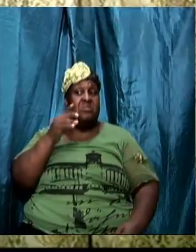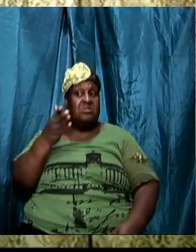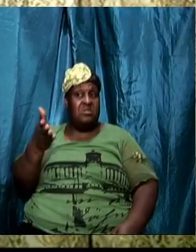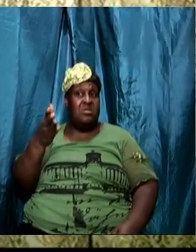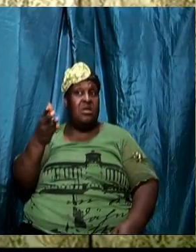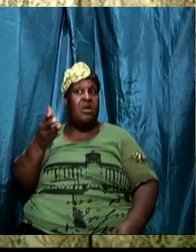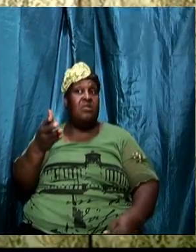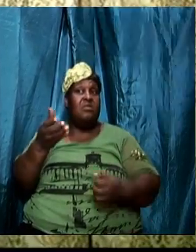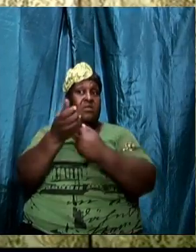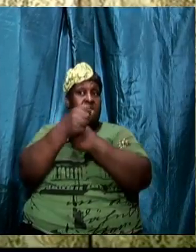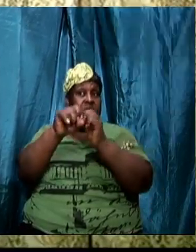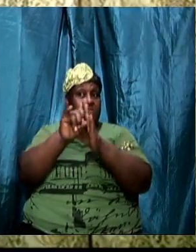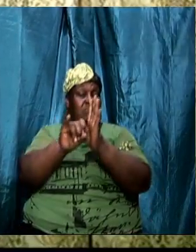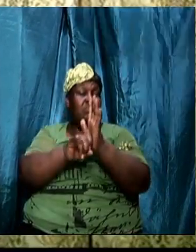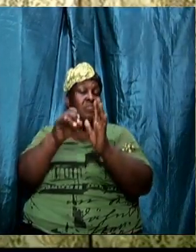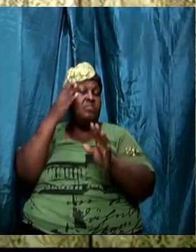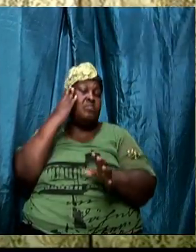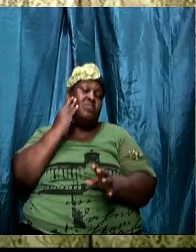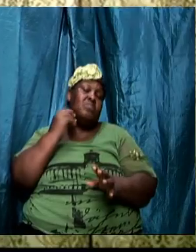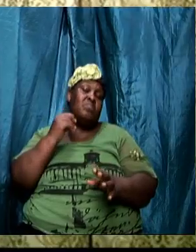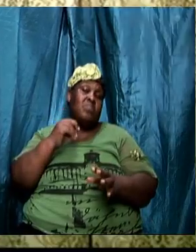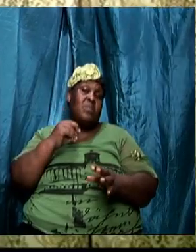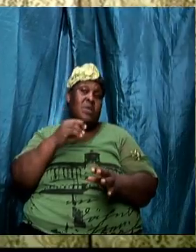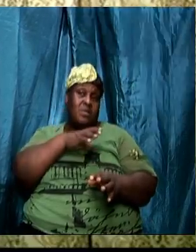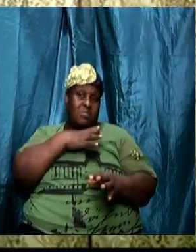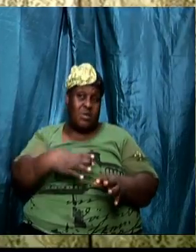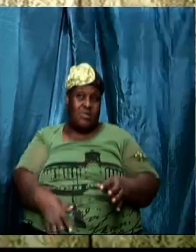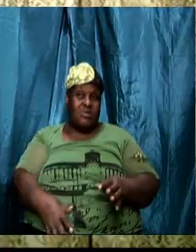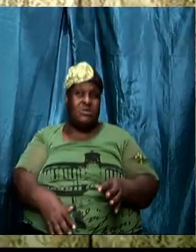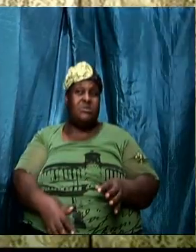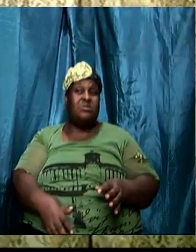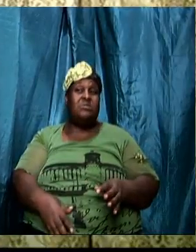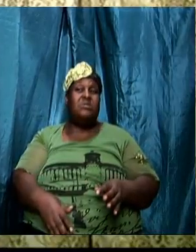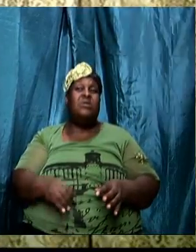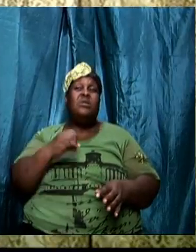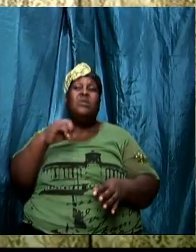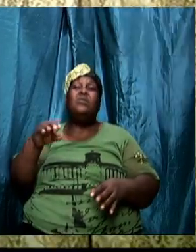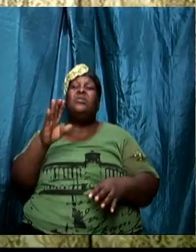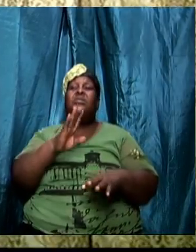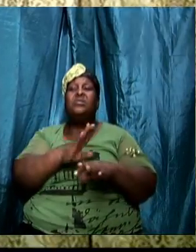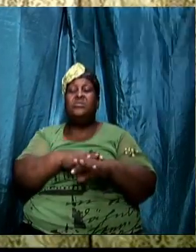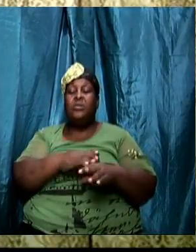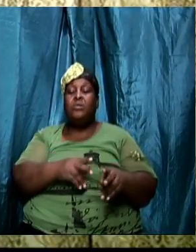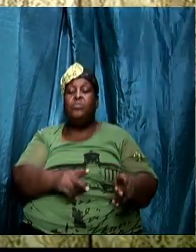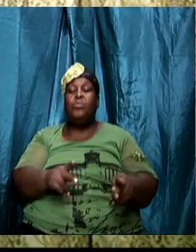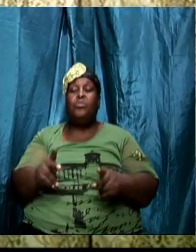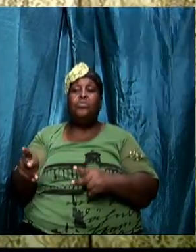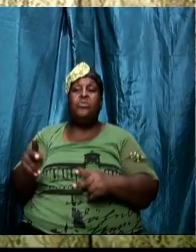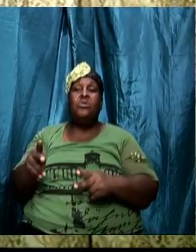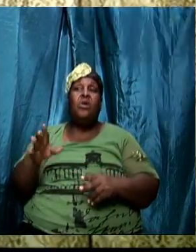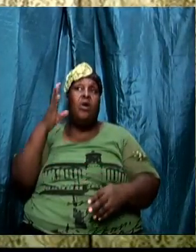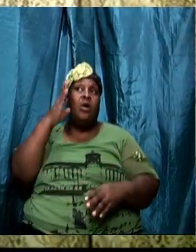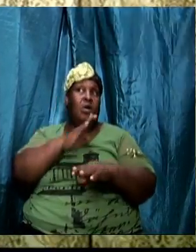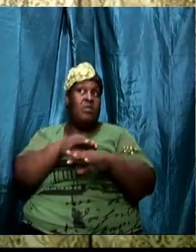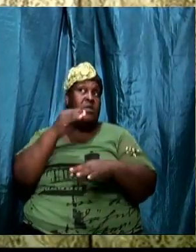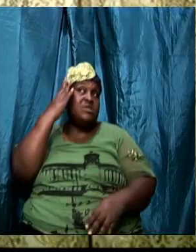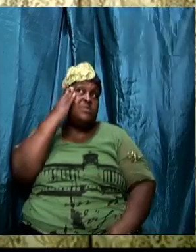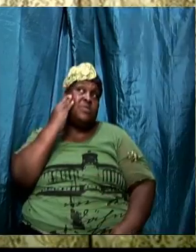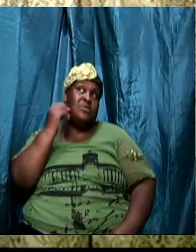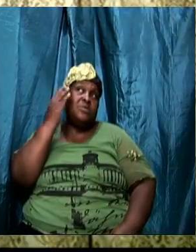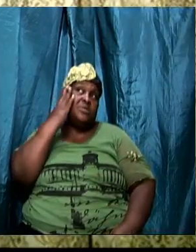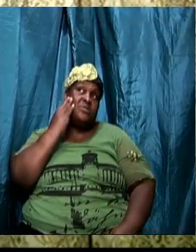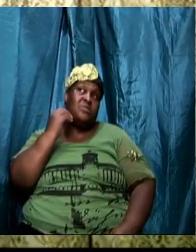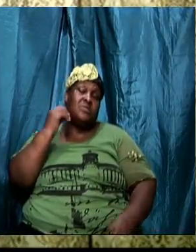of salvation, of being born again, is also placed on the experience or on